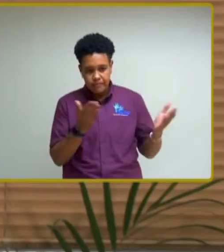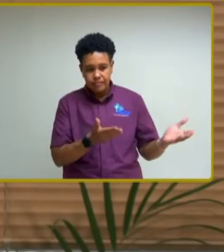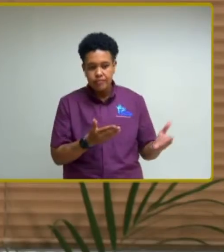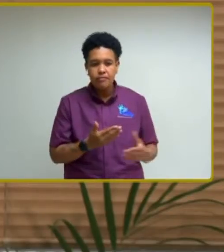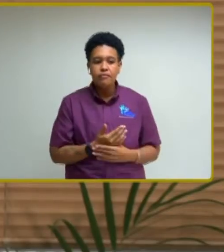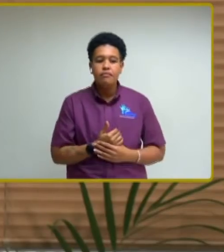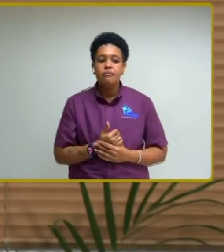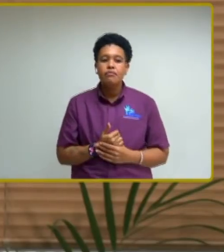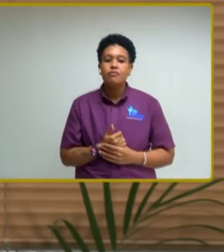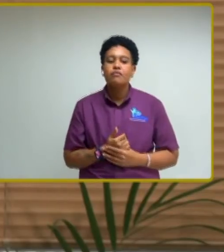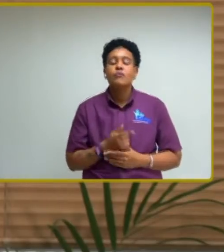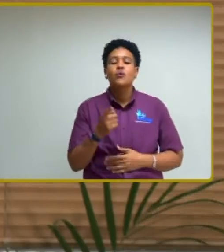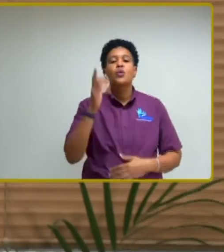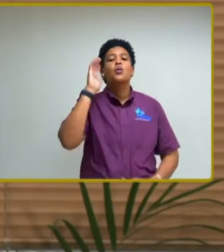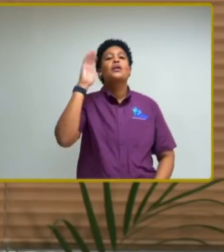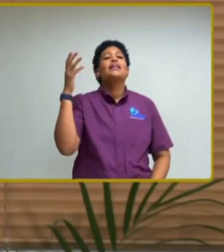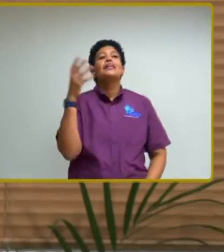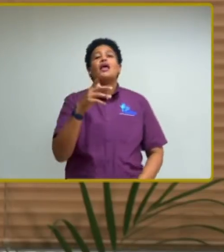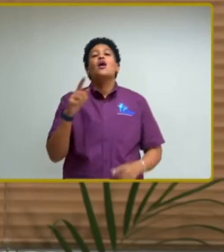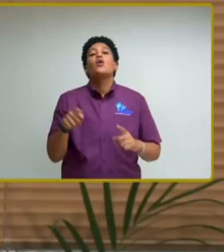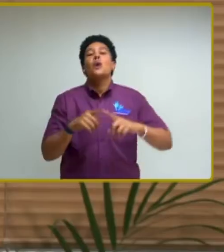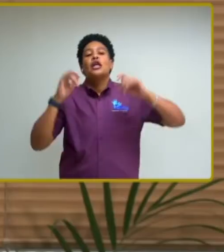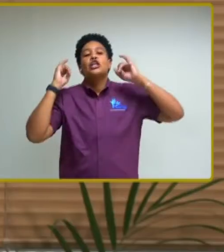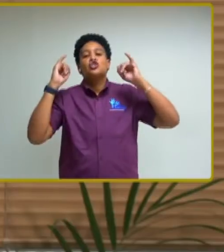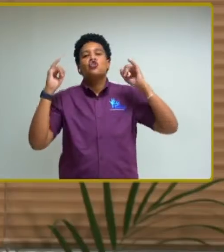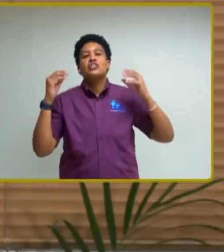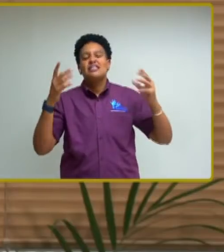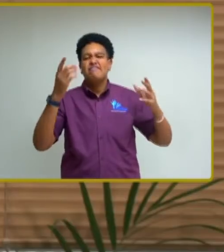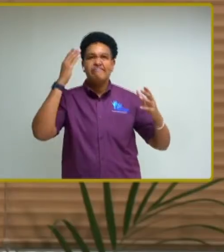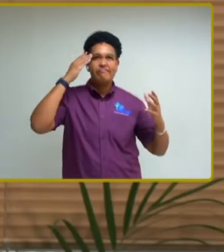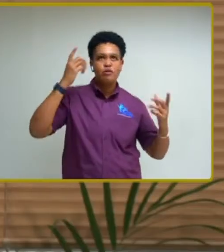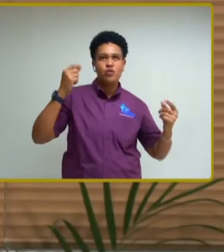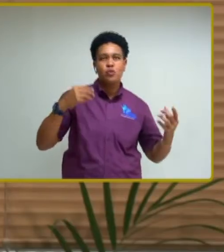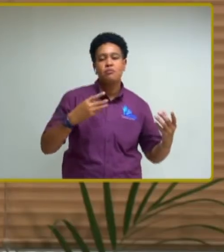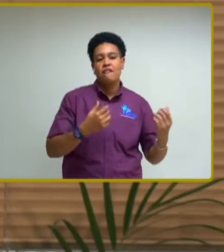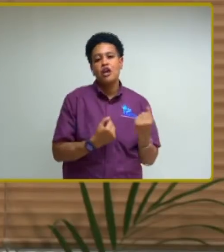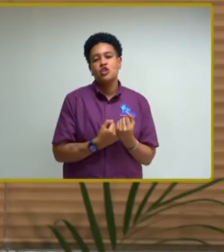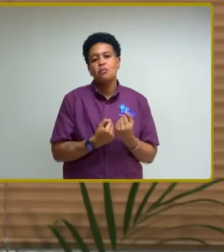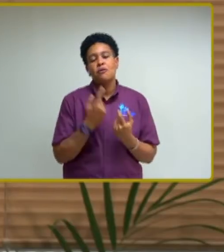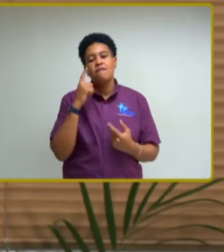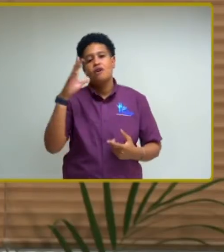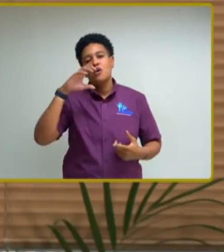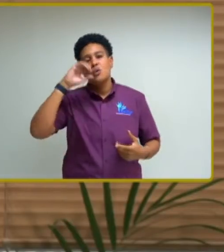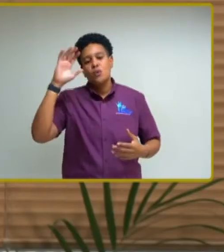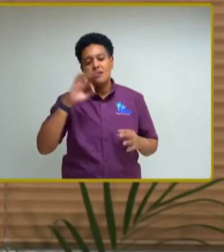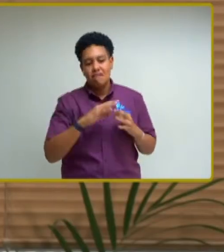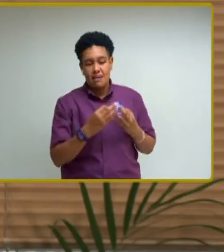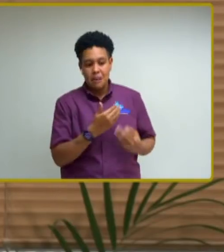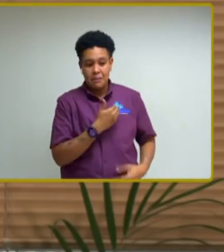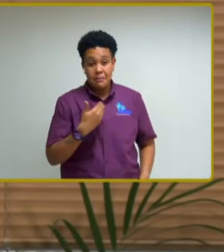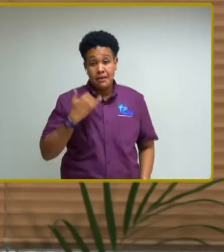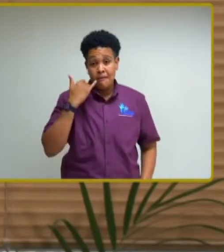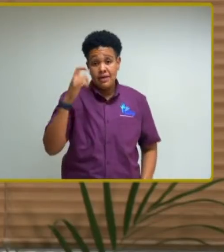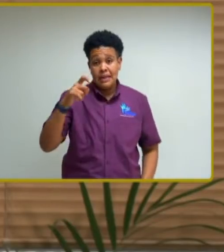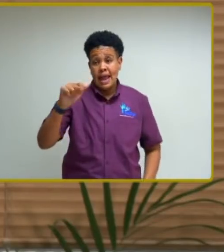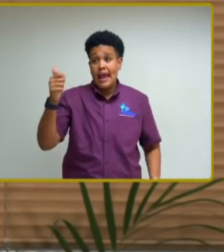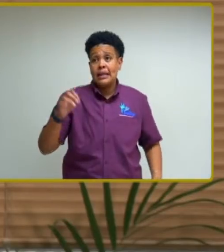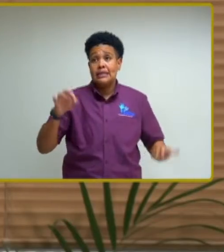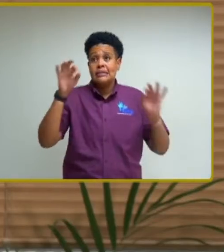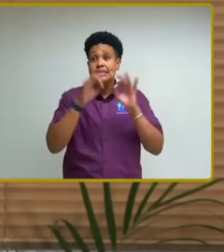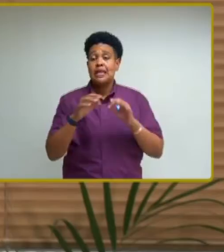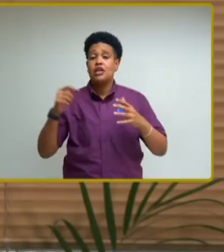And you will also be there when those instructions are given, so you can provide support. If you need any essential